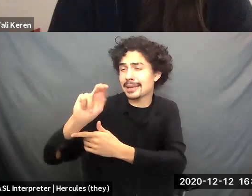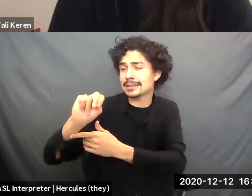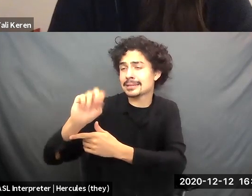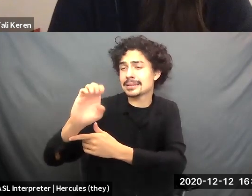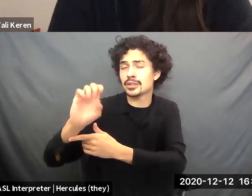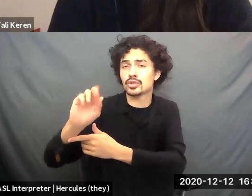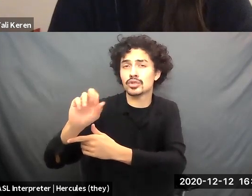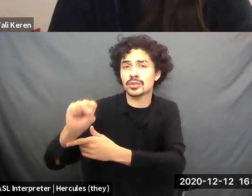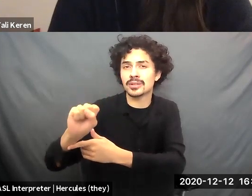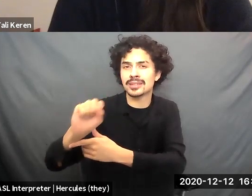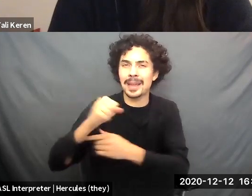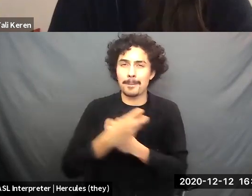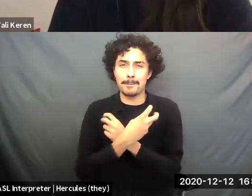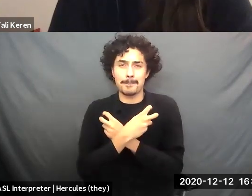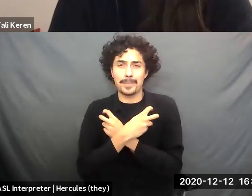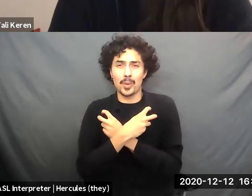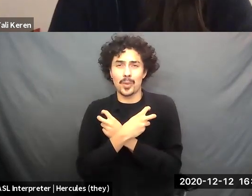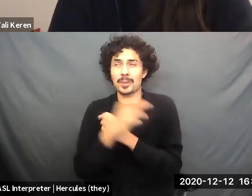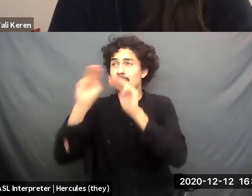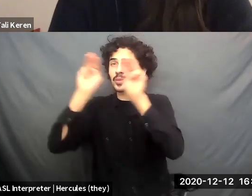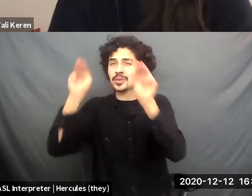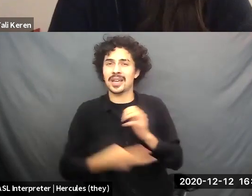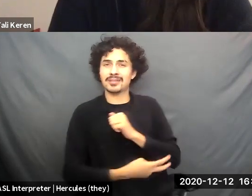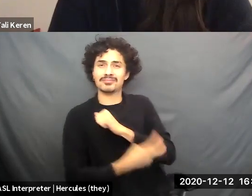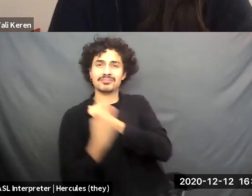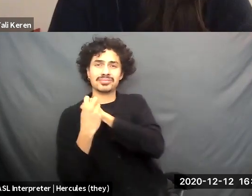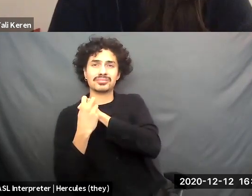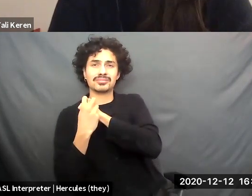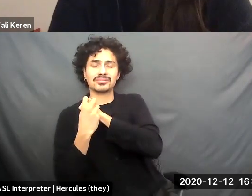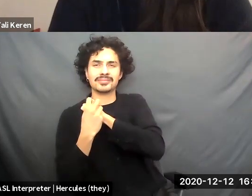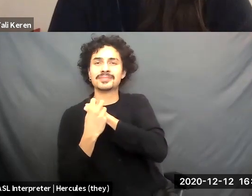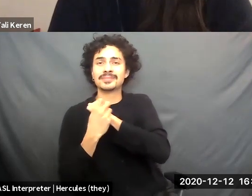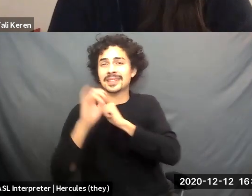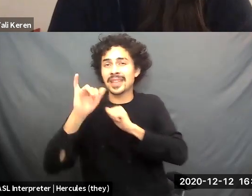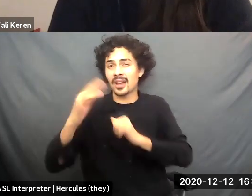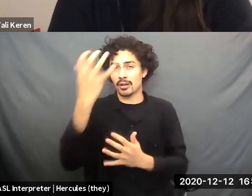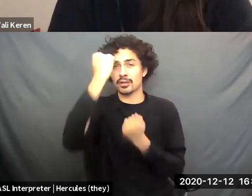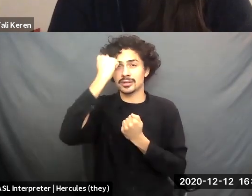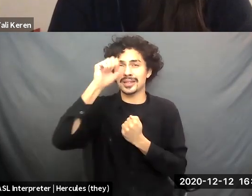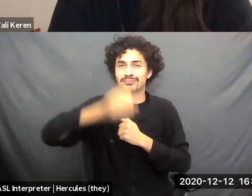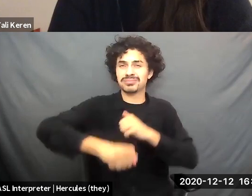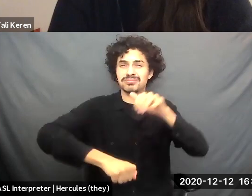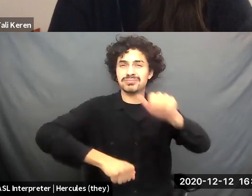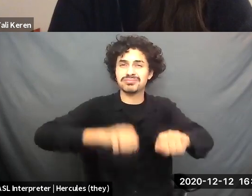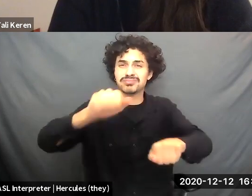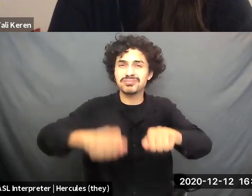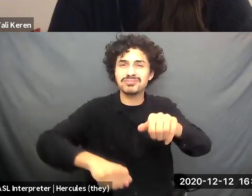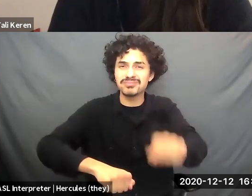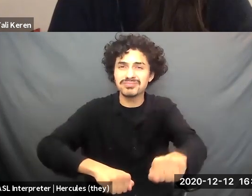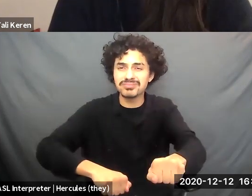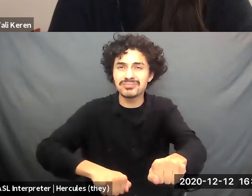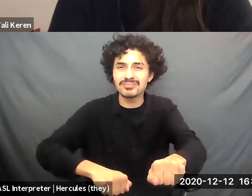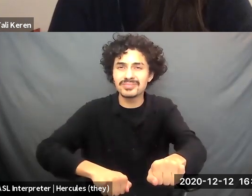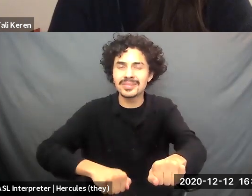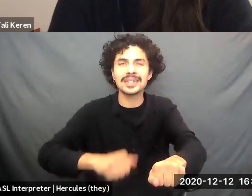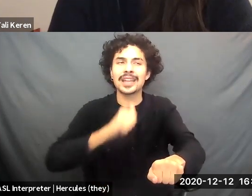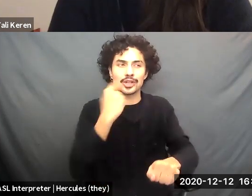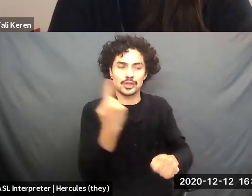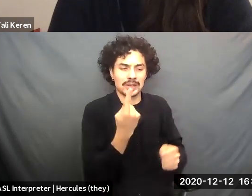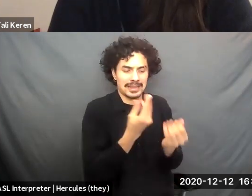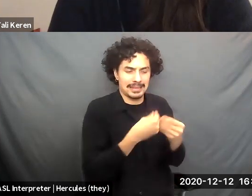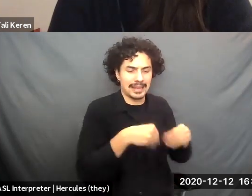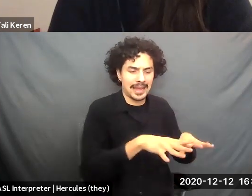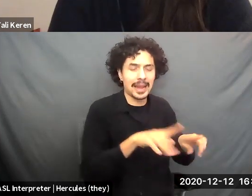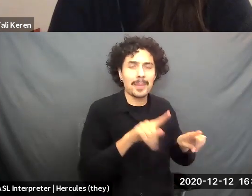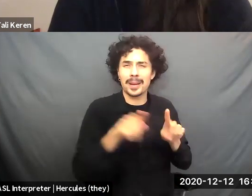held by museums. You know, colonization has been an exercise in acquisition, acquisitiveness, not just of land, but